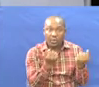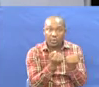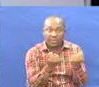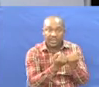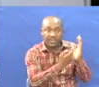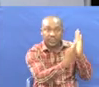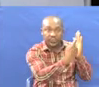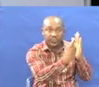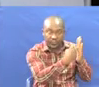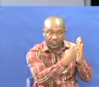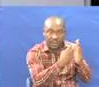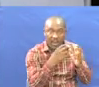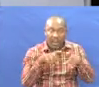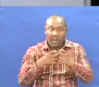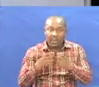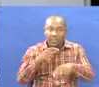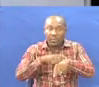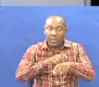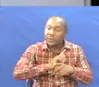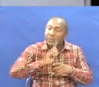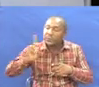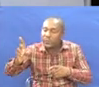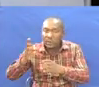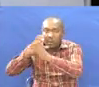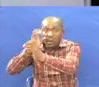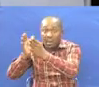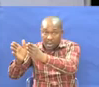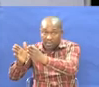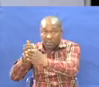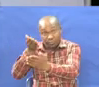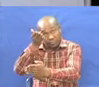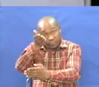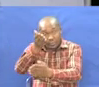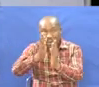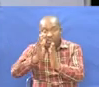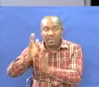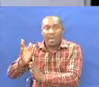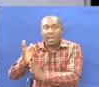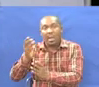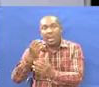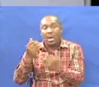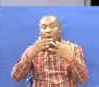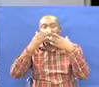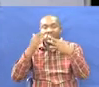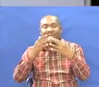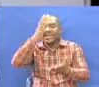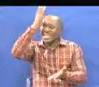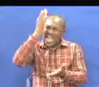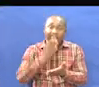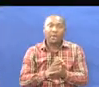of oxygen gas, but when we visit the lab, we are going to be preparing the oxygen gas in actual